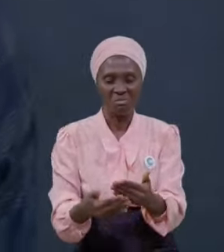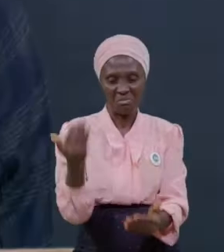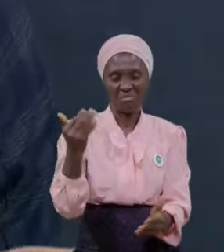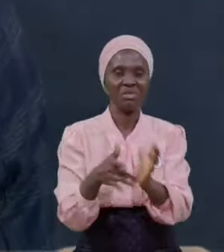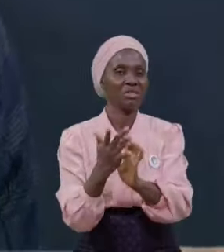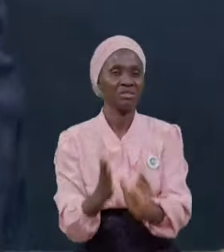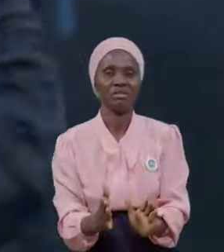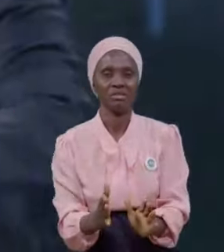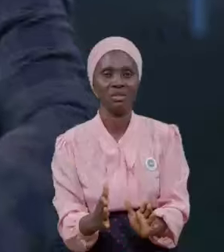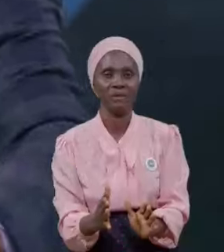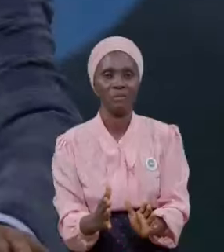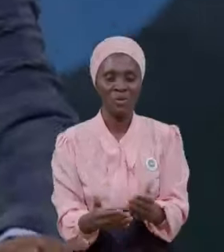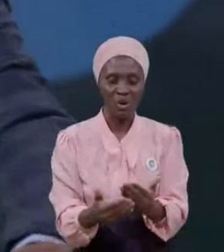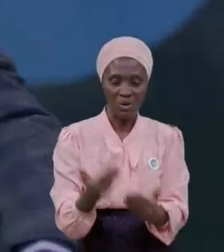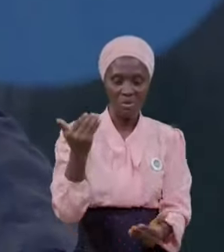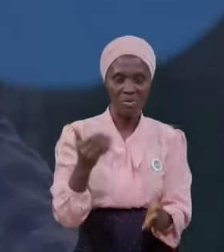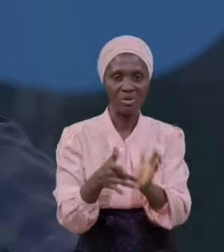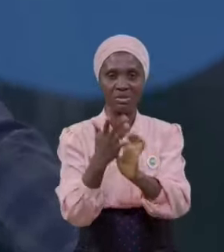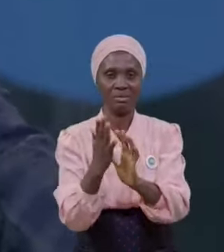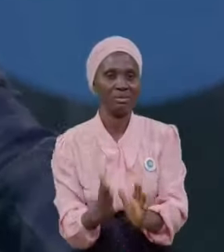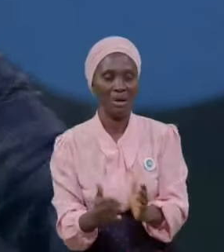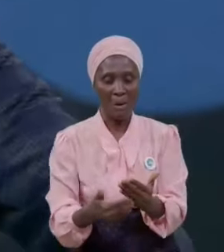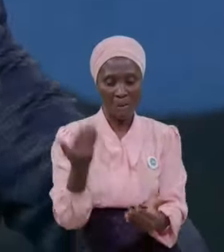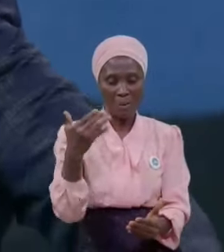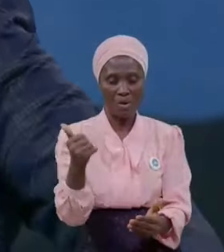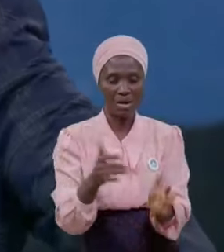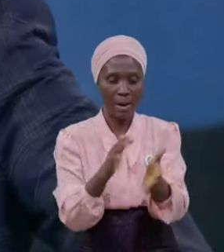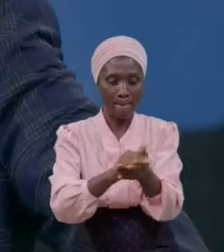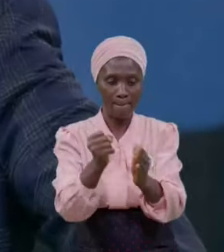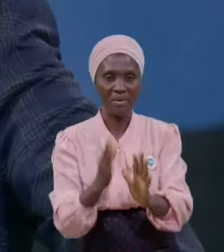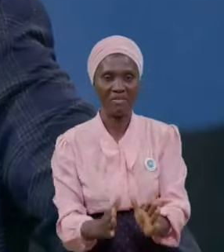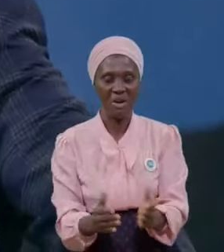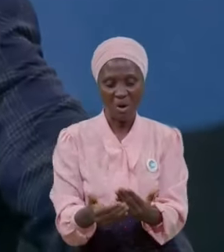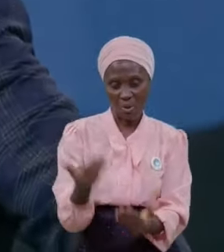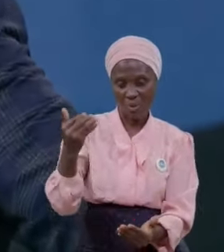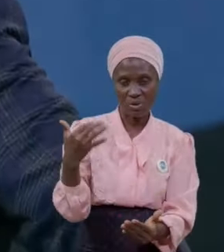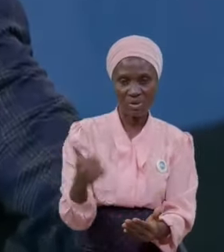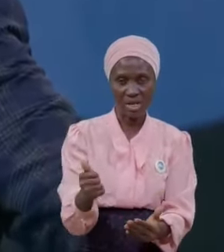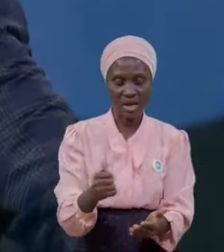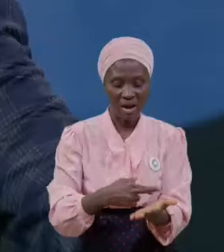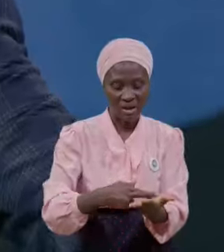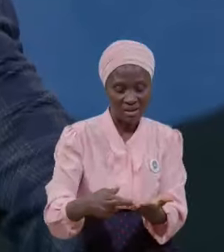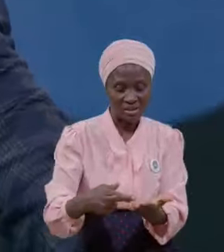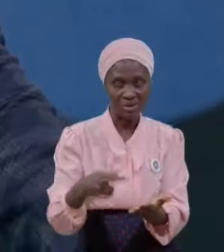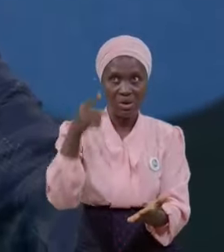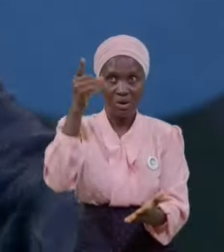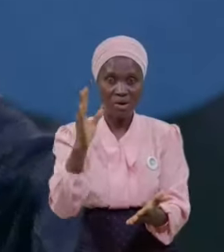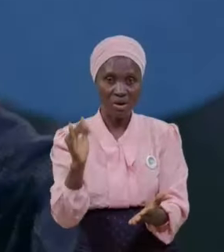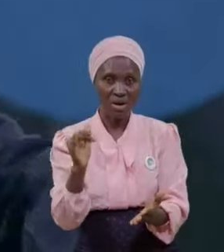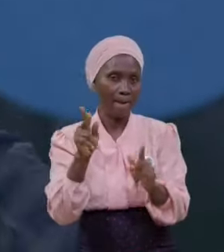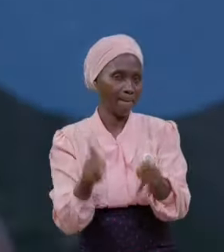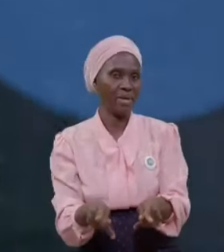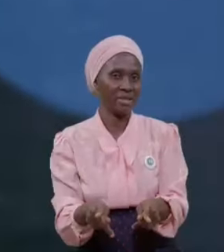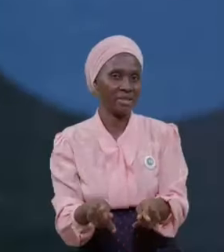a believer, almost a righteous, godly person, but it's not, it's not. The flesh is taking